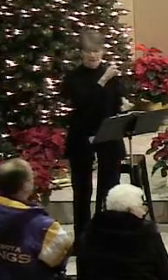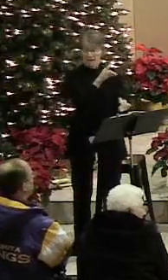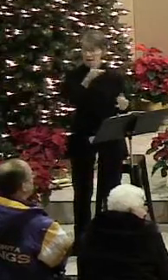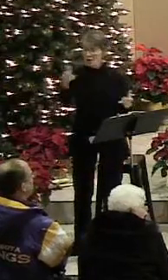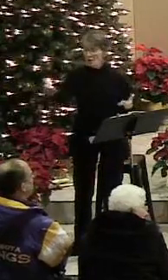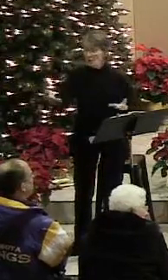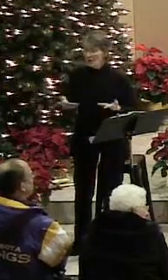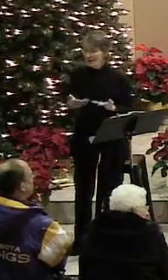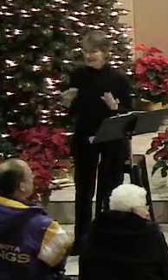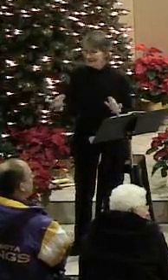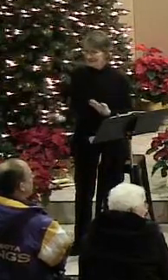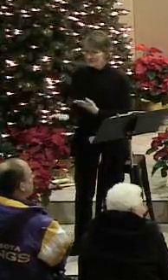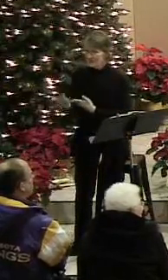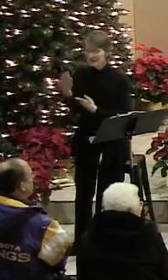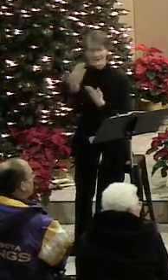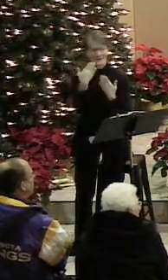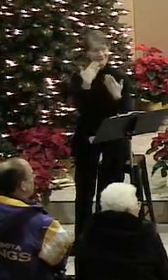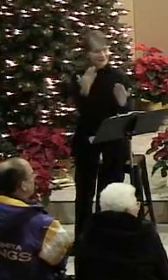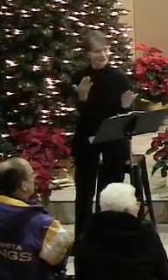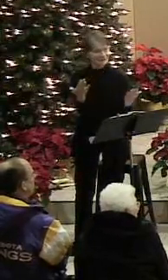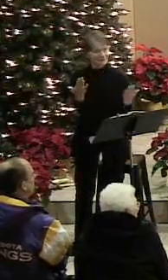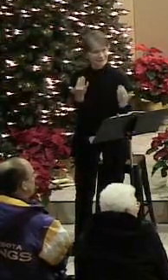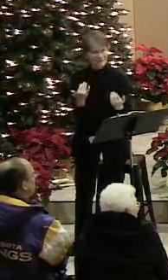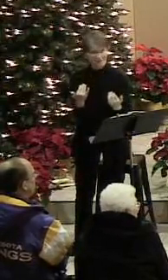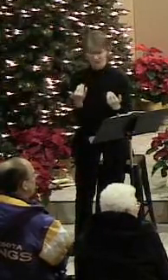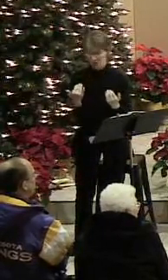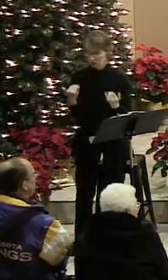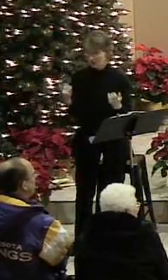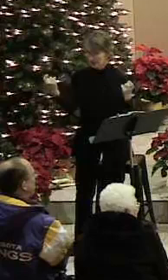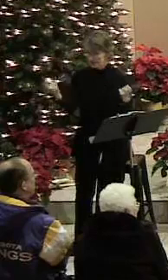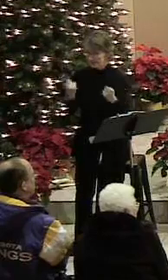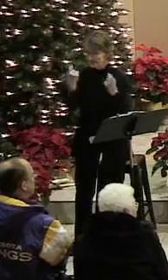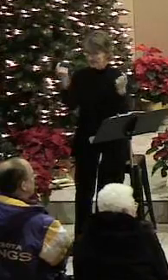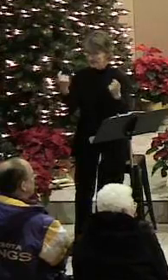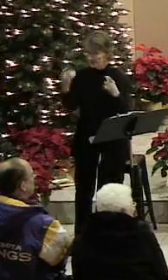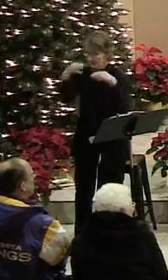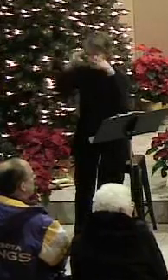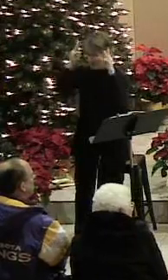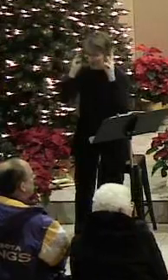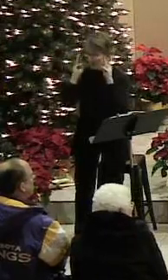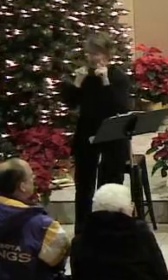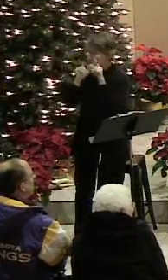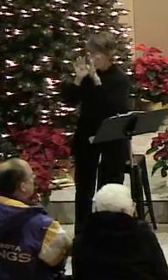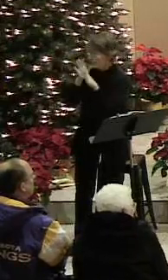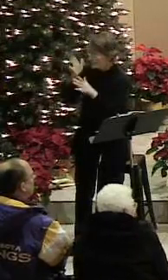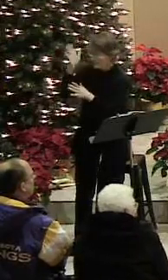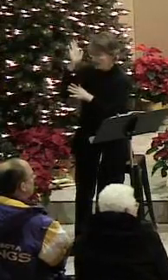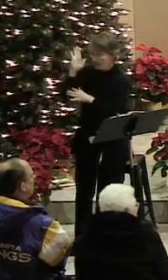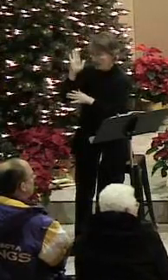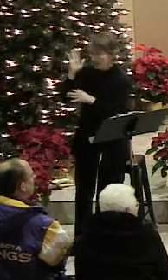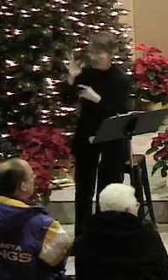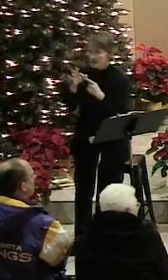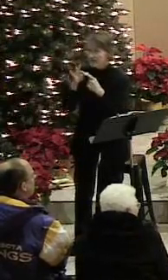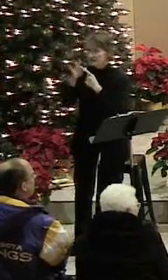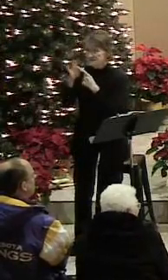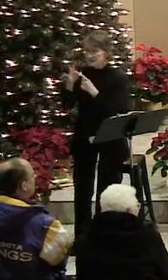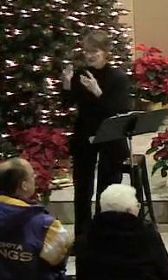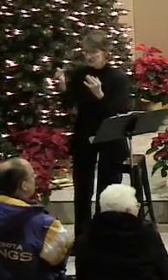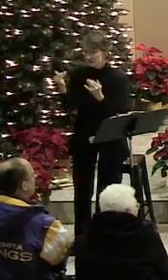Welcome this morning. I thank you for coming on this, the feast day of Mary, Mother of God, especially